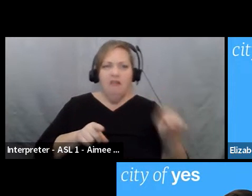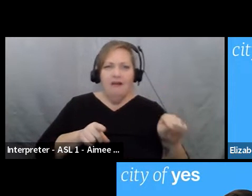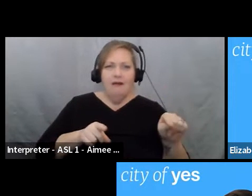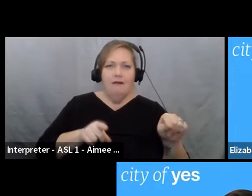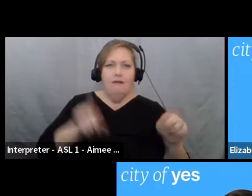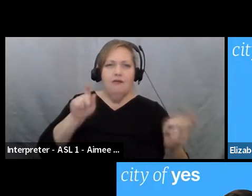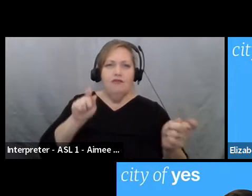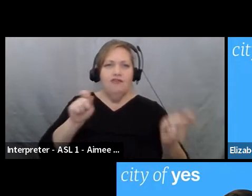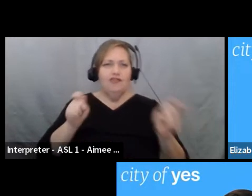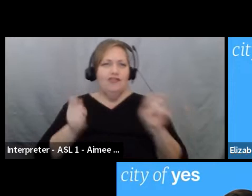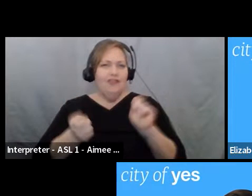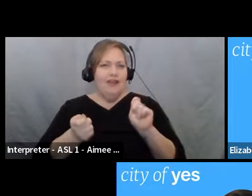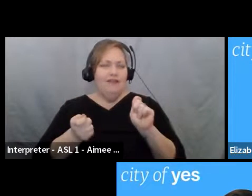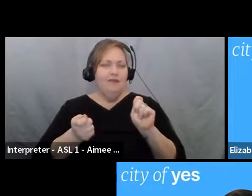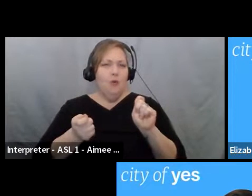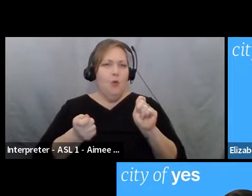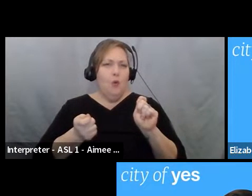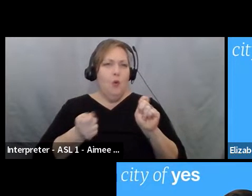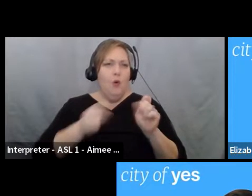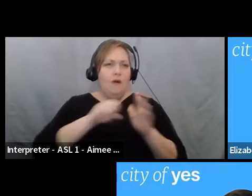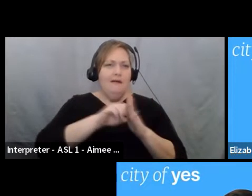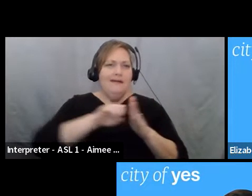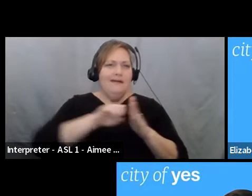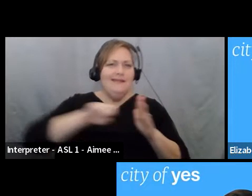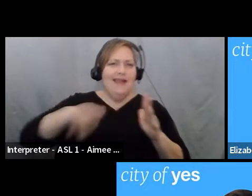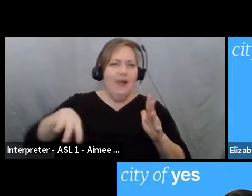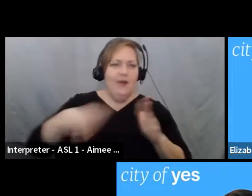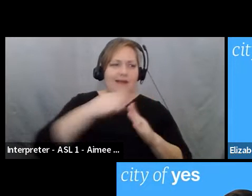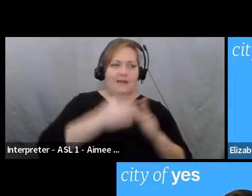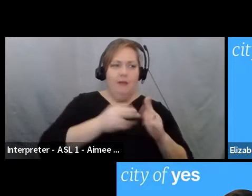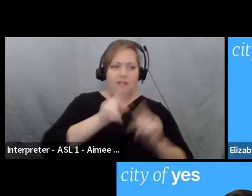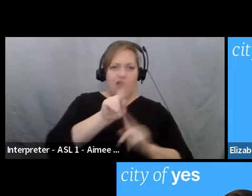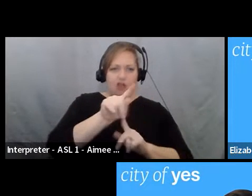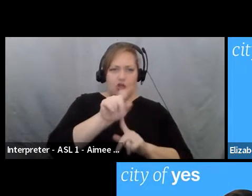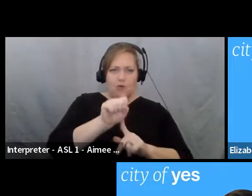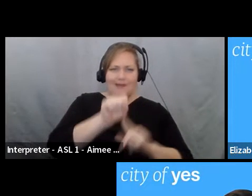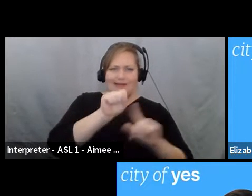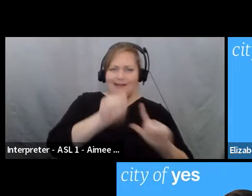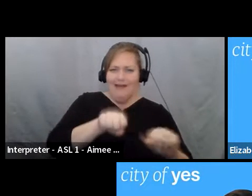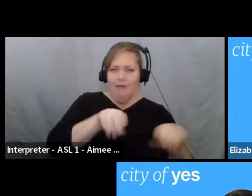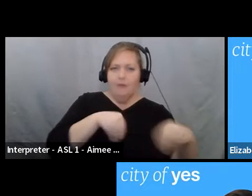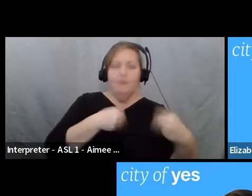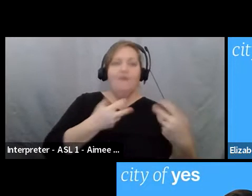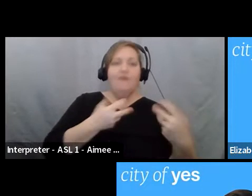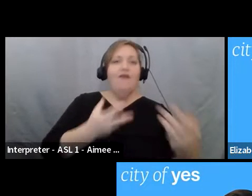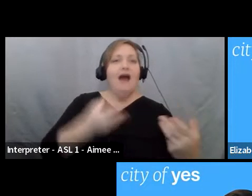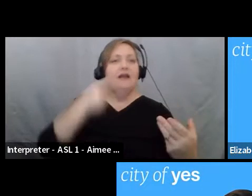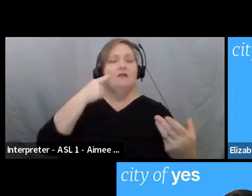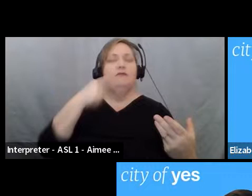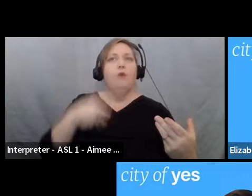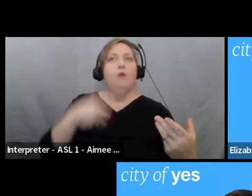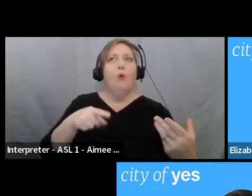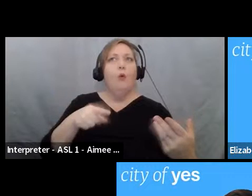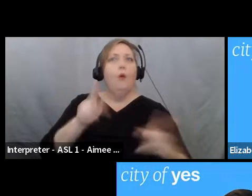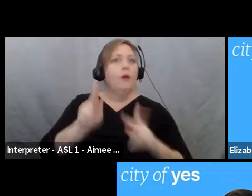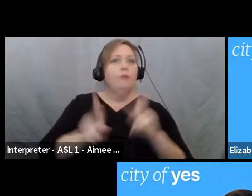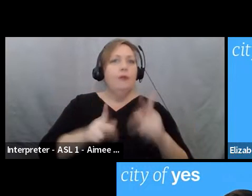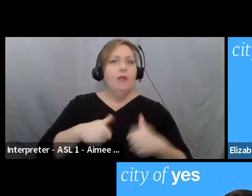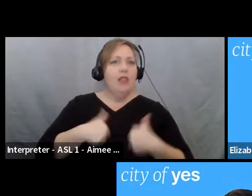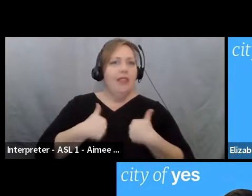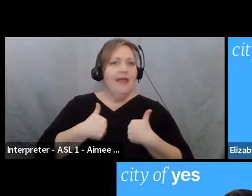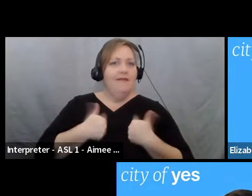shift or take away from some of the units that can be provided for um, people to live